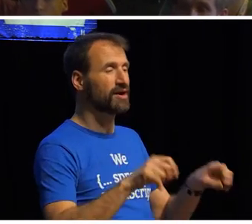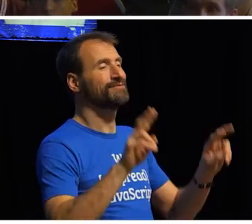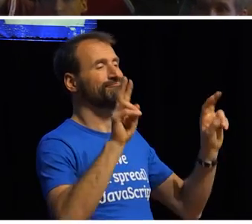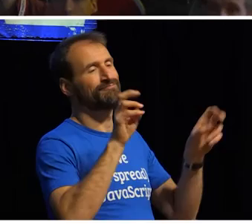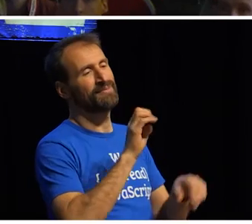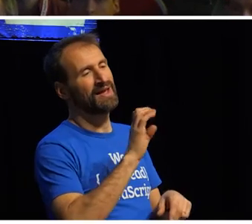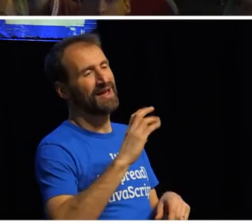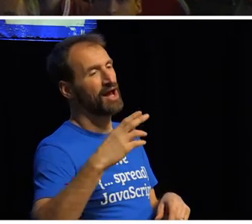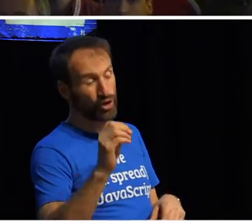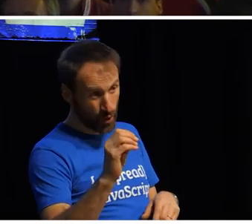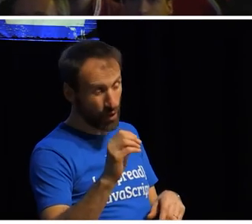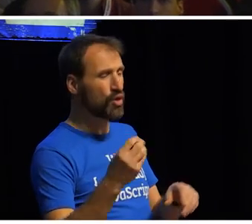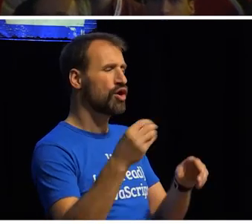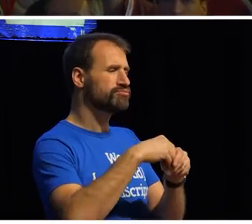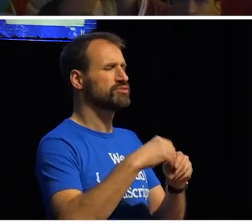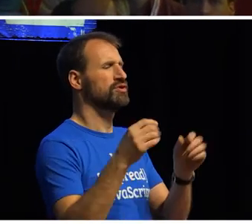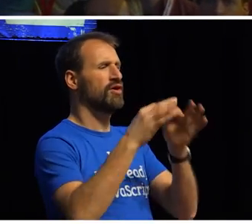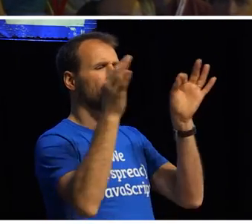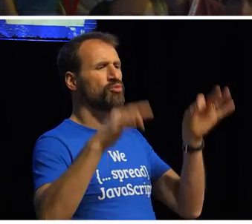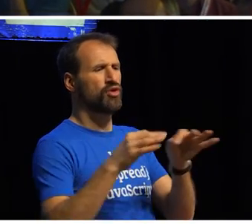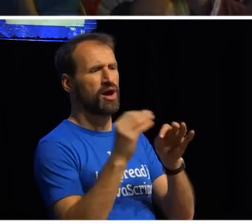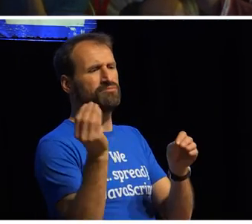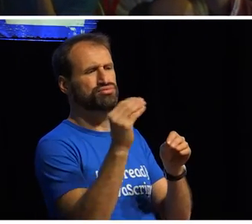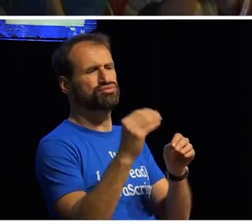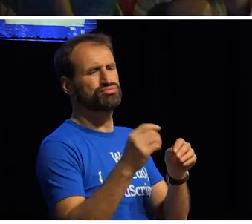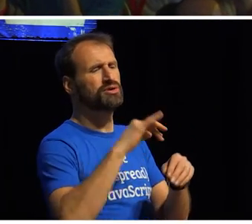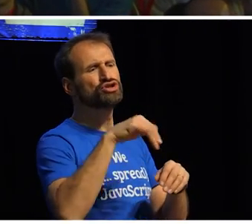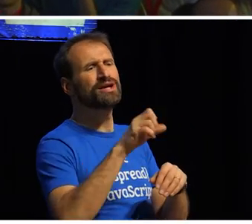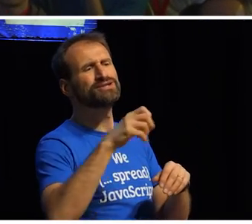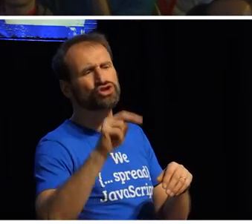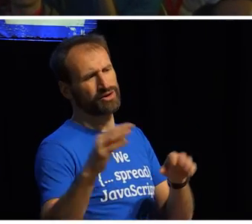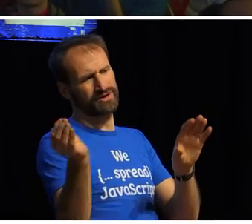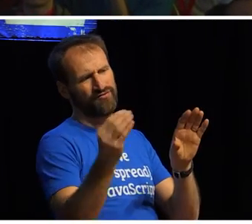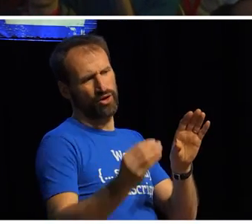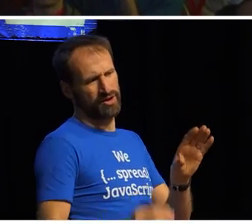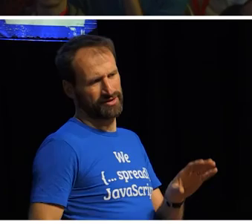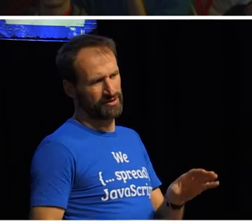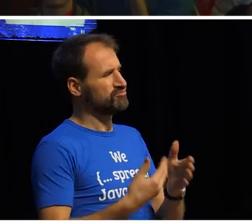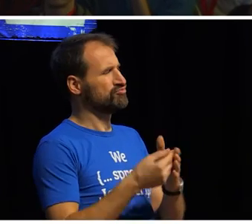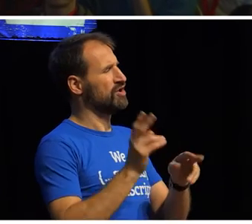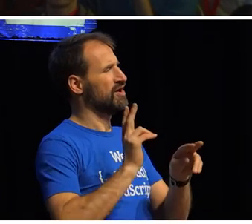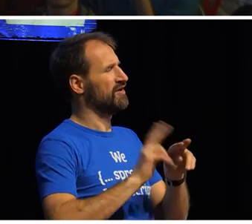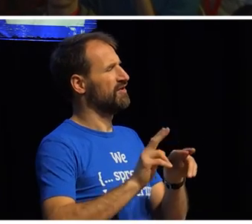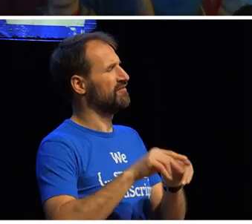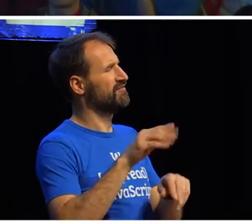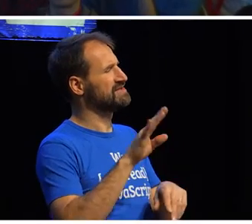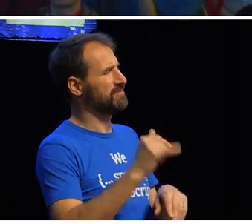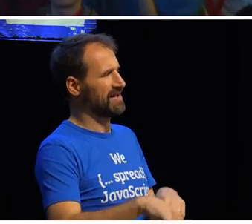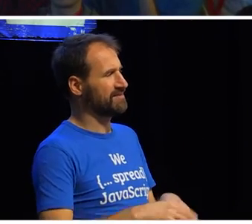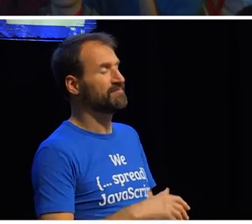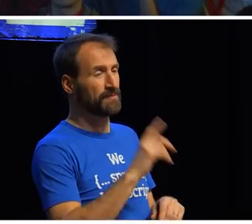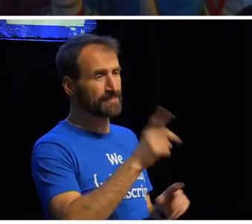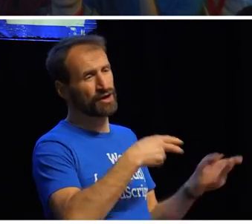instead of a form field of content a JSON parameter of content and say fix the bike and if I do this then if I go back to my